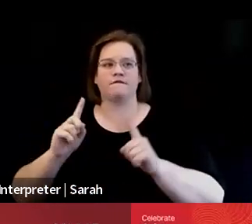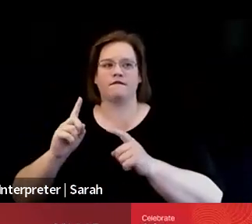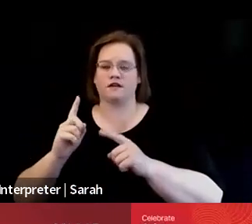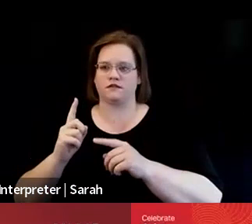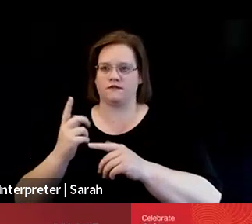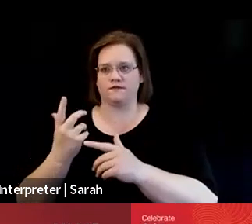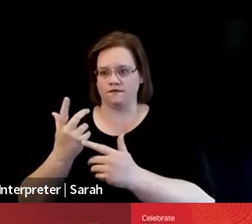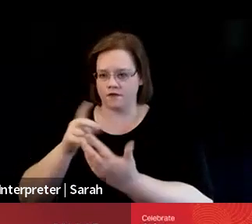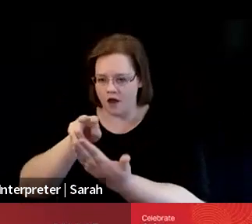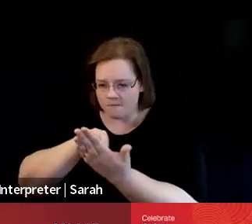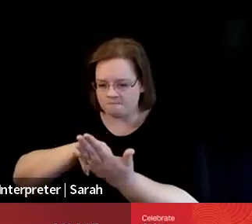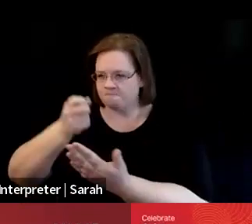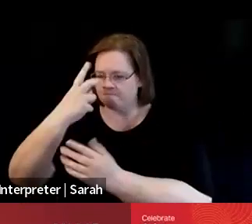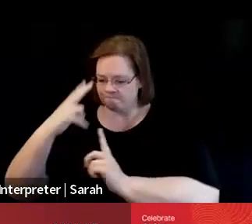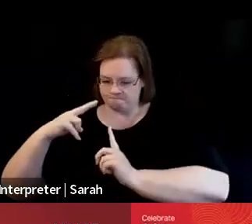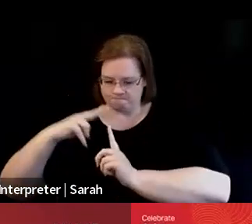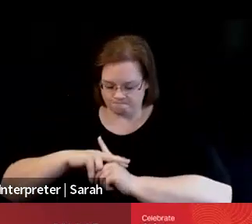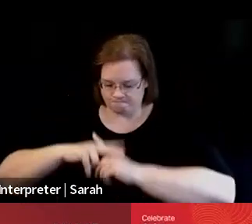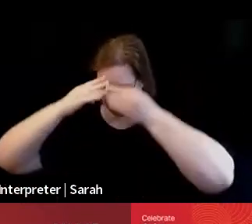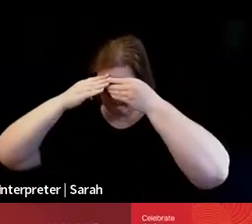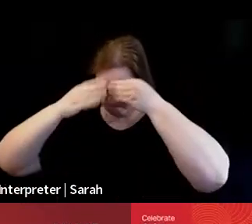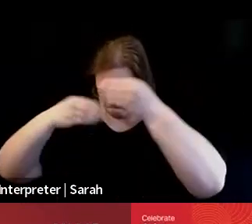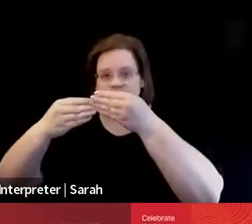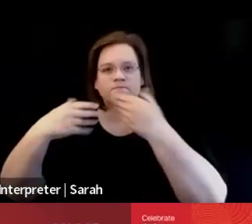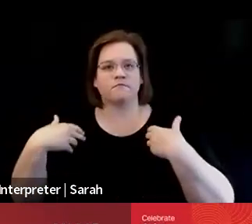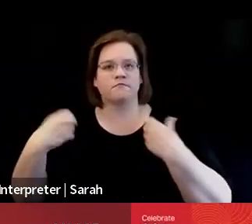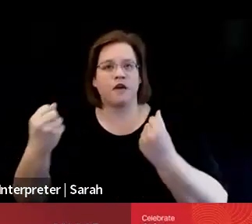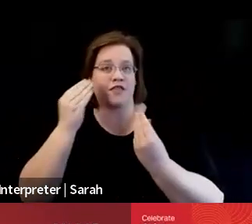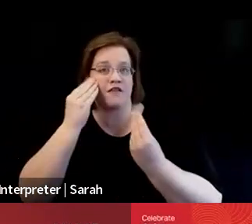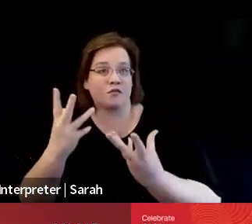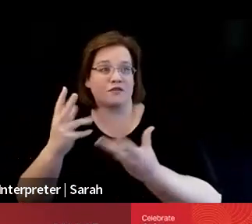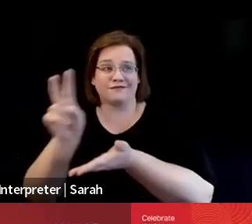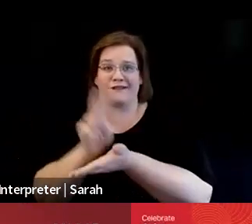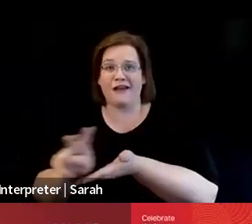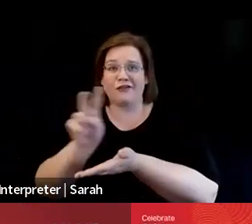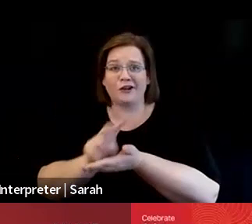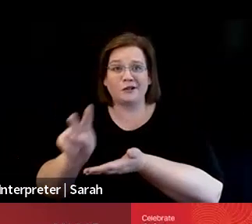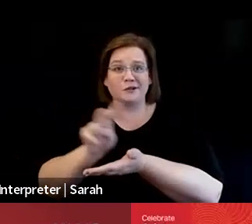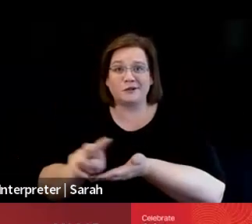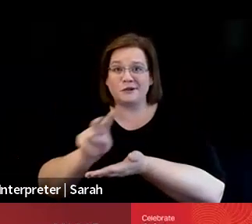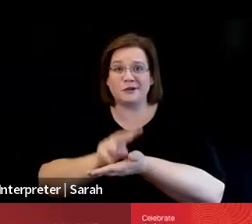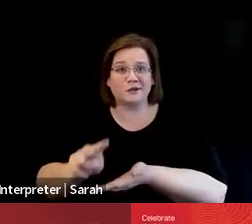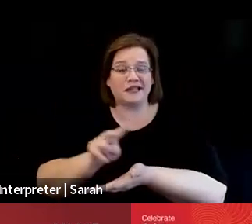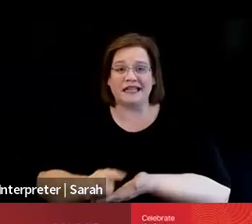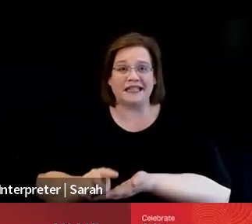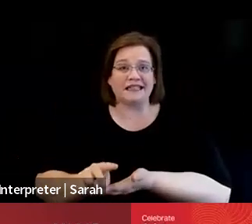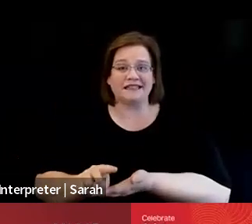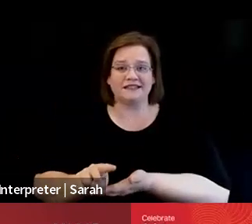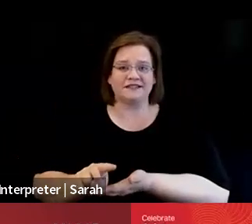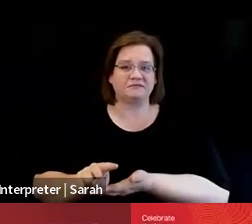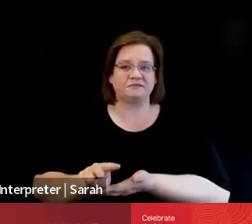health information, because so much of it is written. Every 2 weeks, we get to stand before all of our